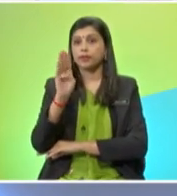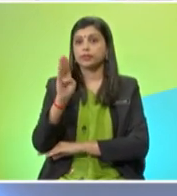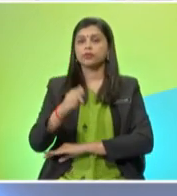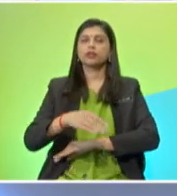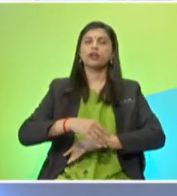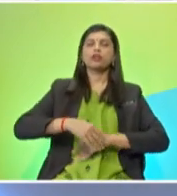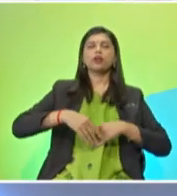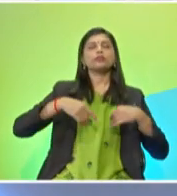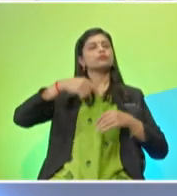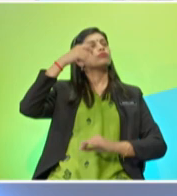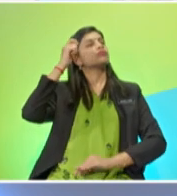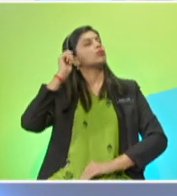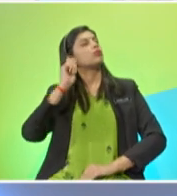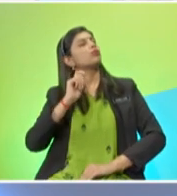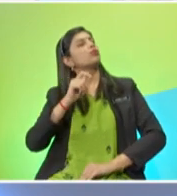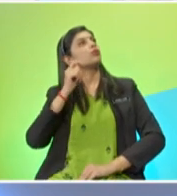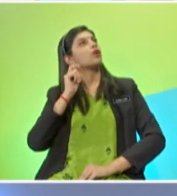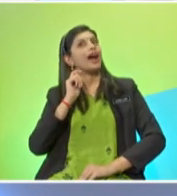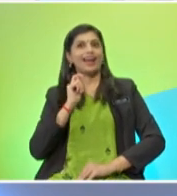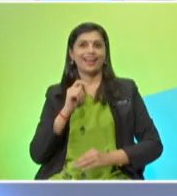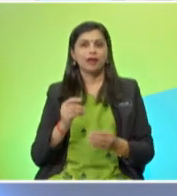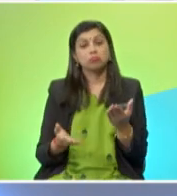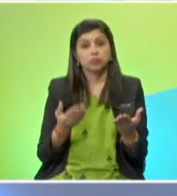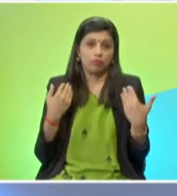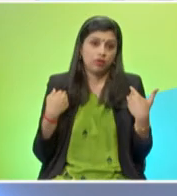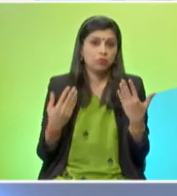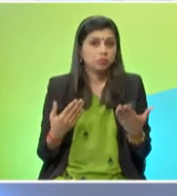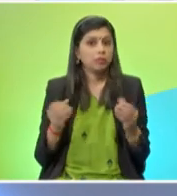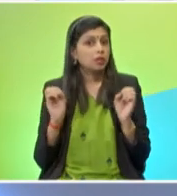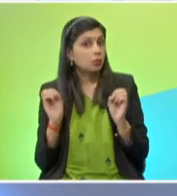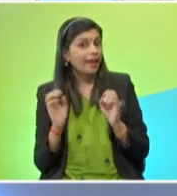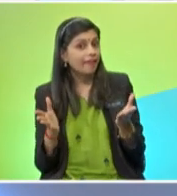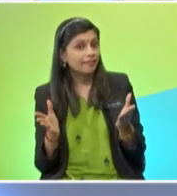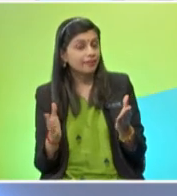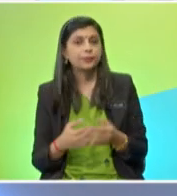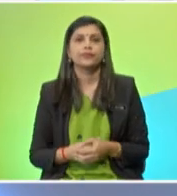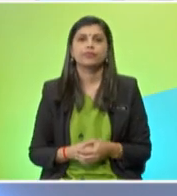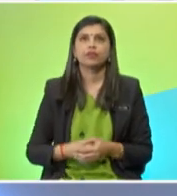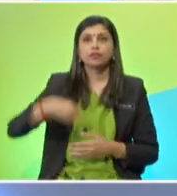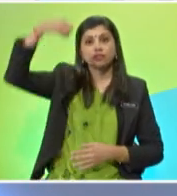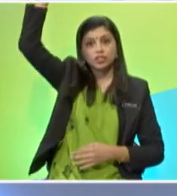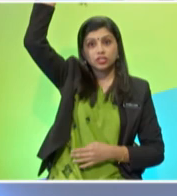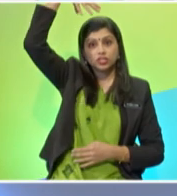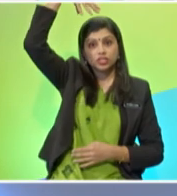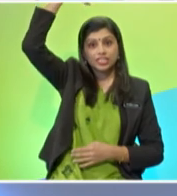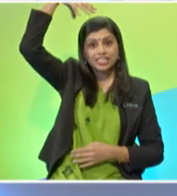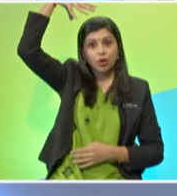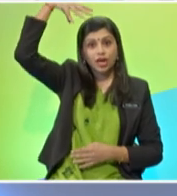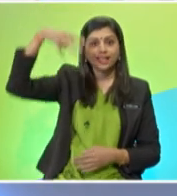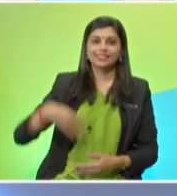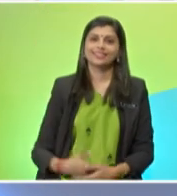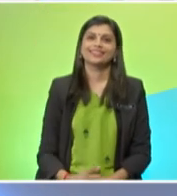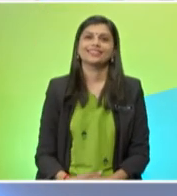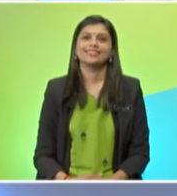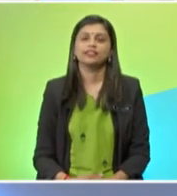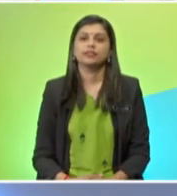okay? But we have a shower inside the bathroom, okay? That will be